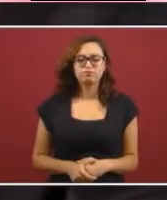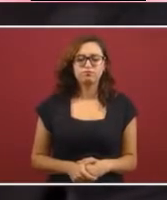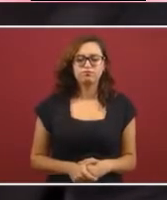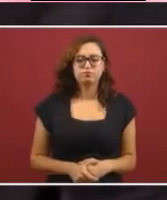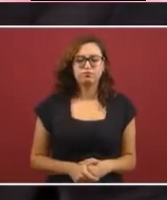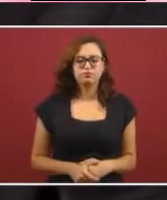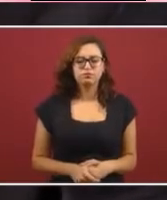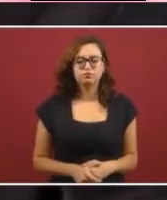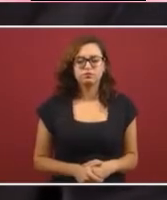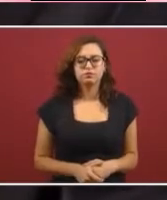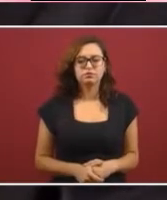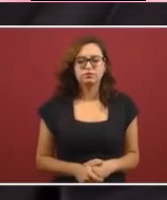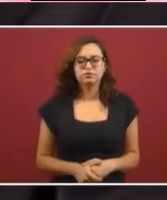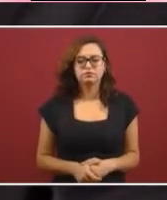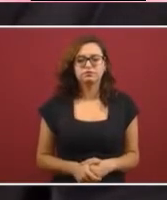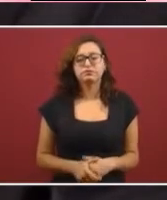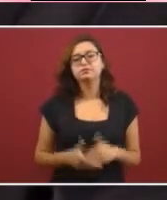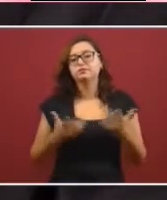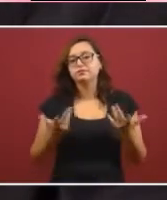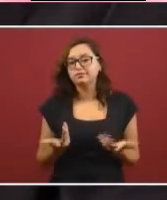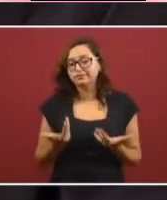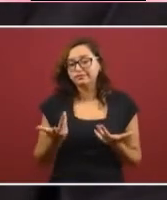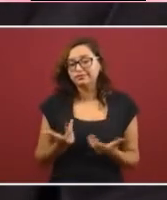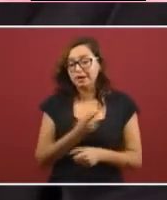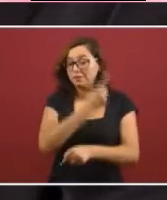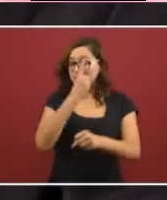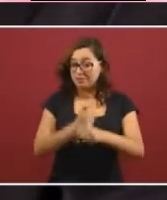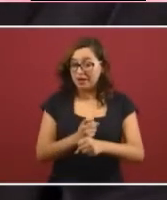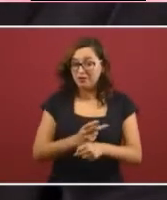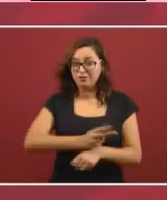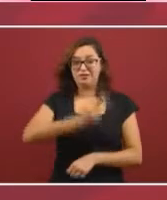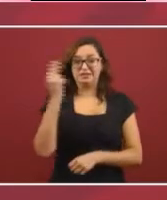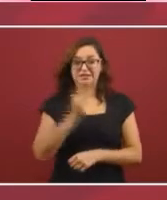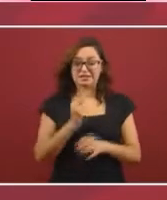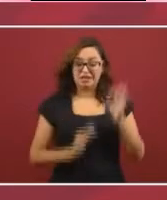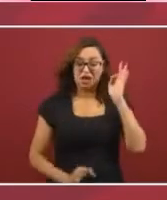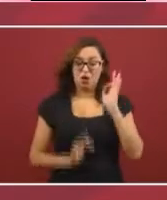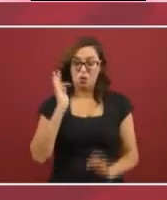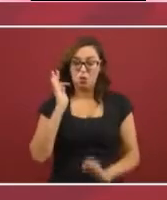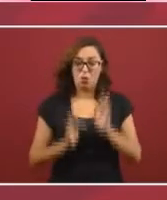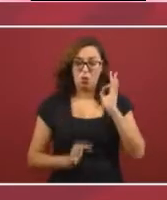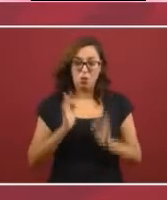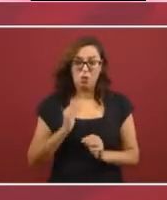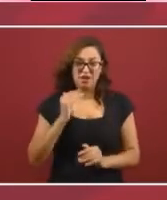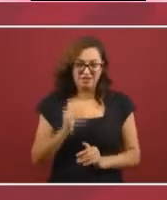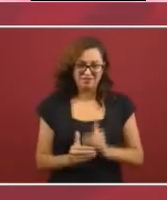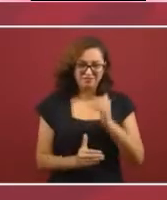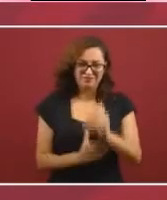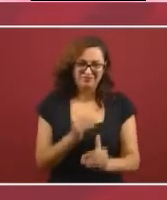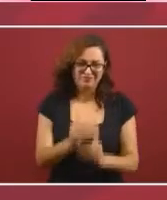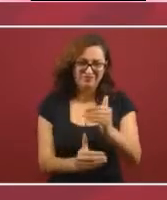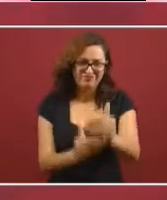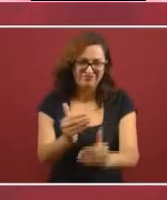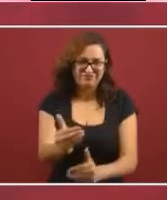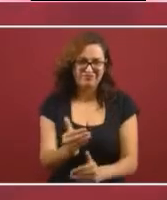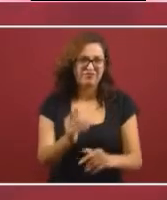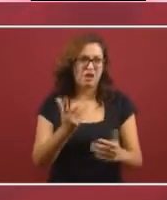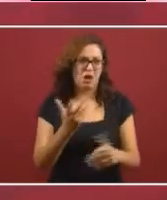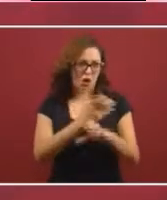until that doesn't involve judicial due process. You can't